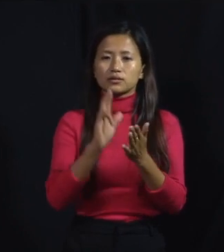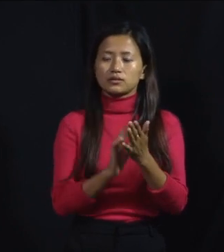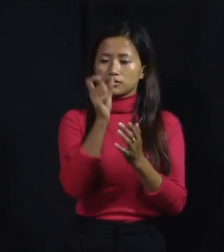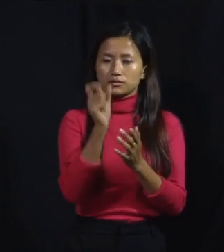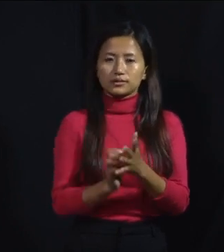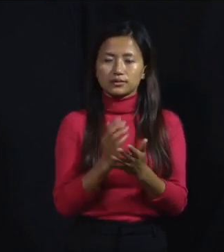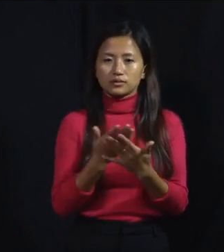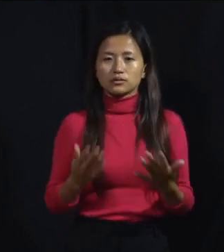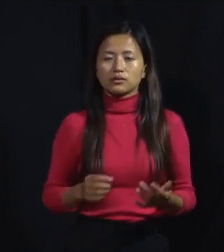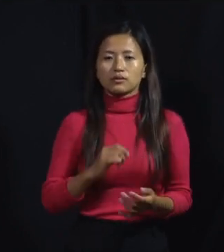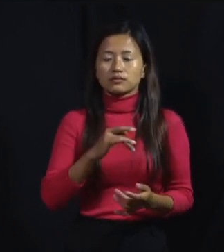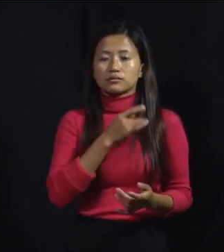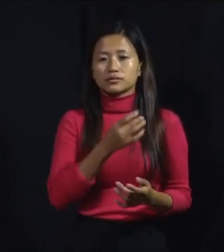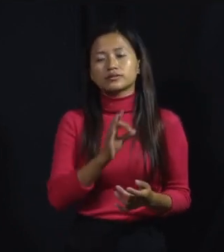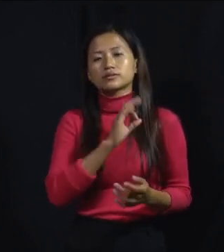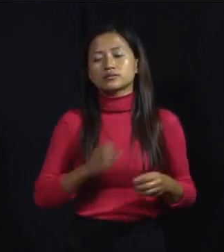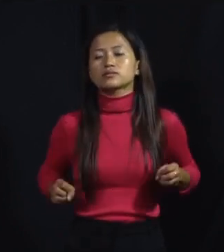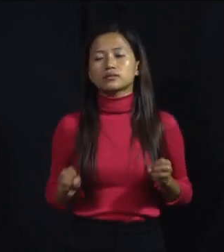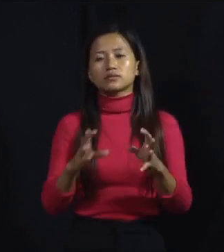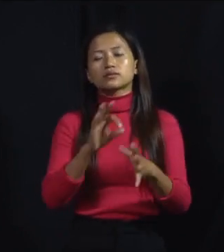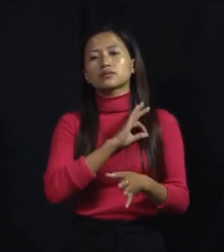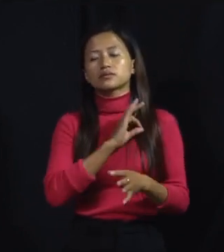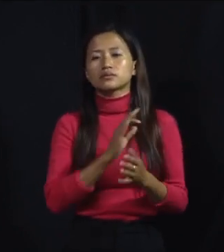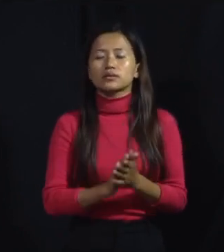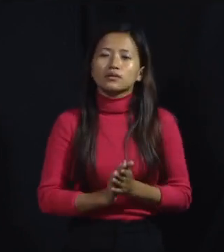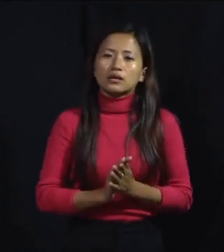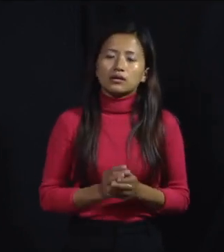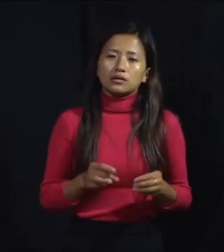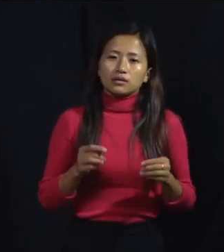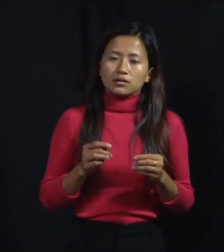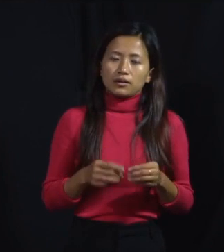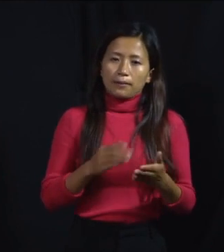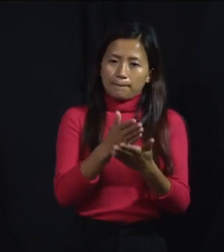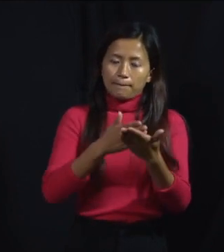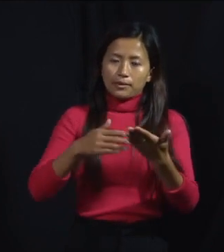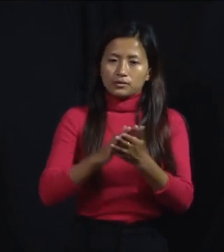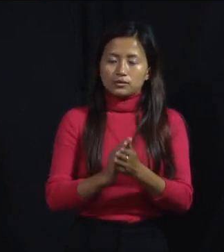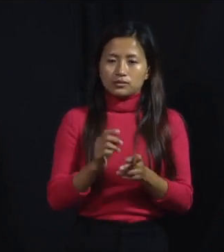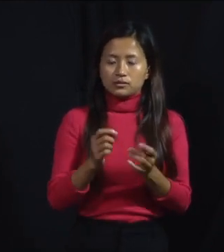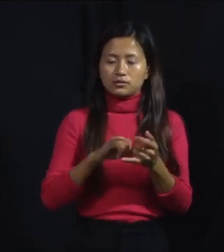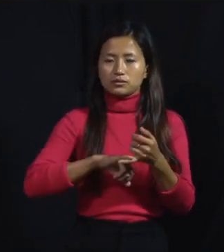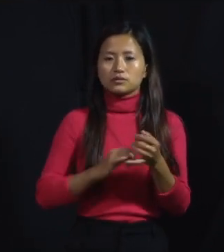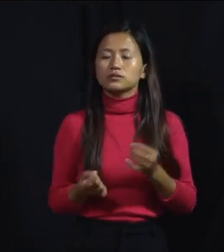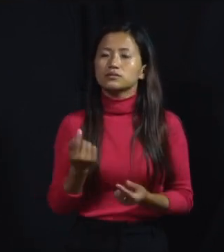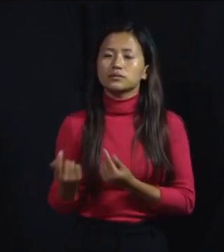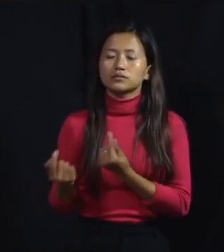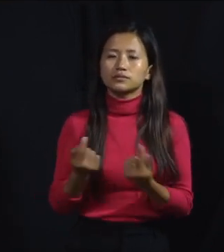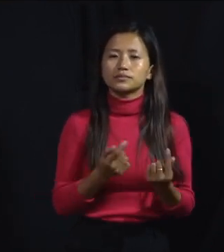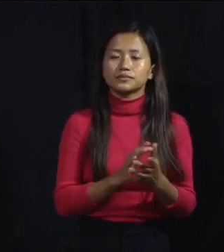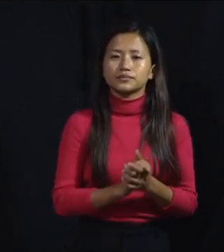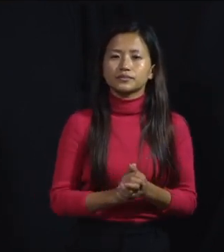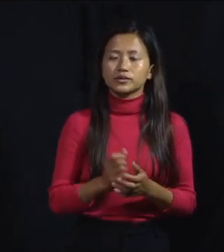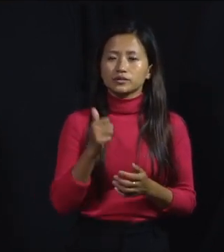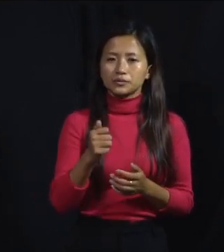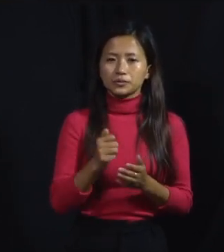that? And then you get interested. But in order for you to get interested in that particular situation, then